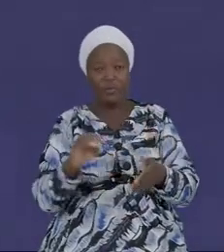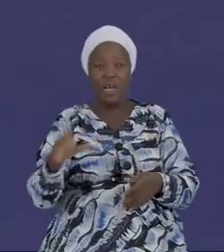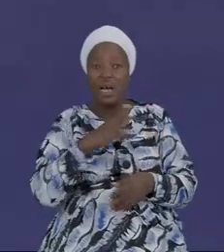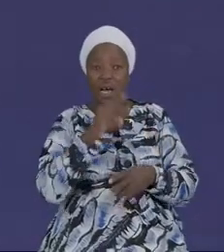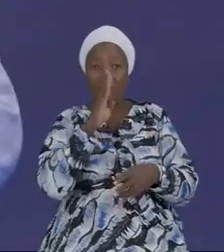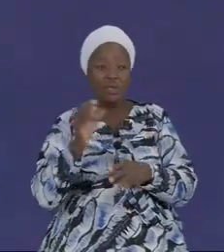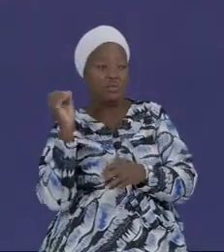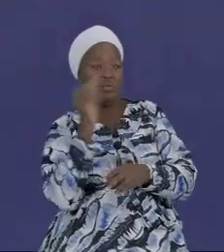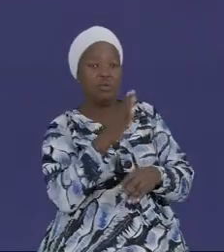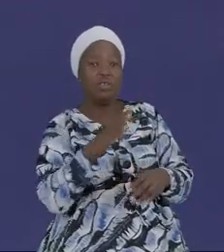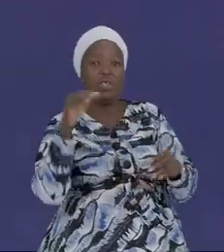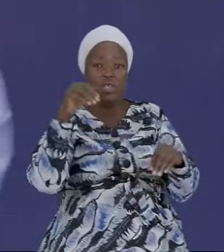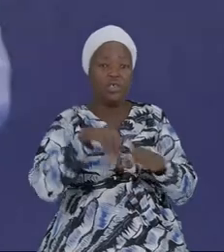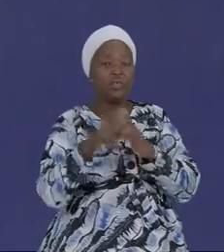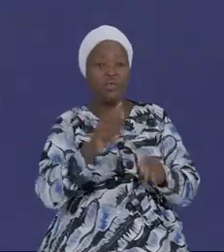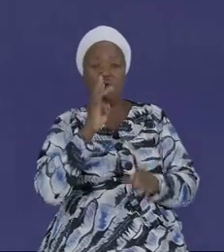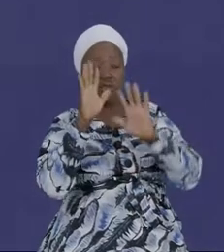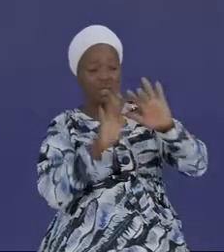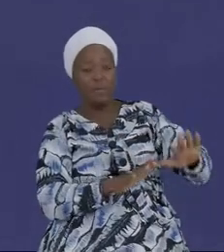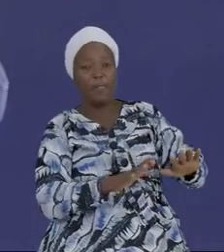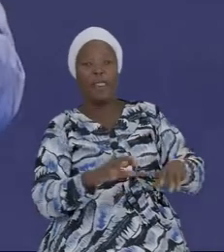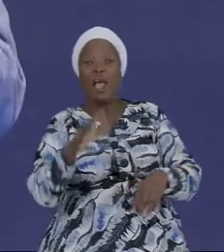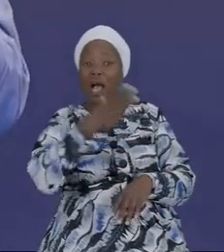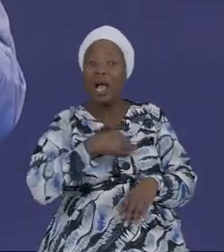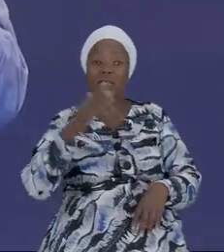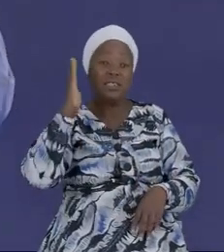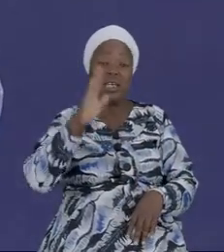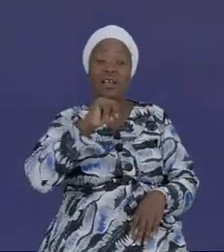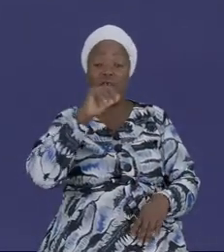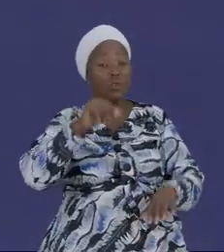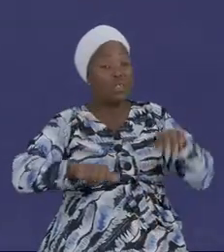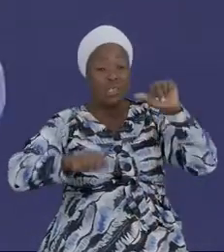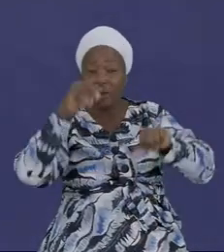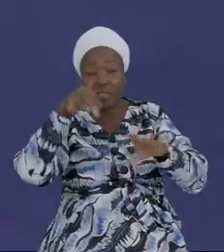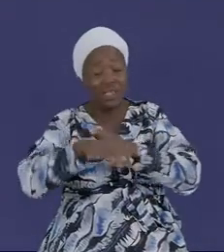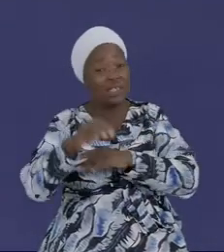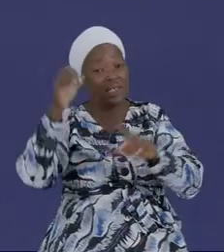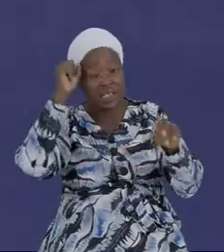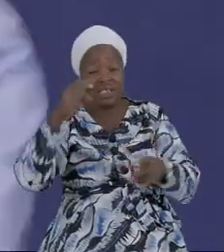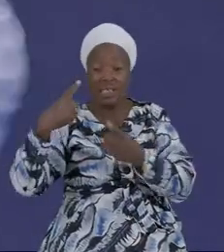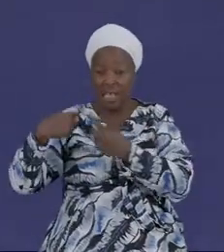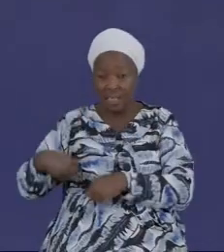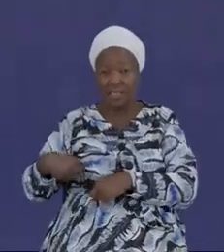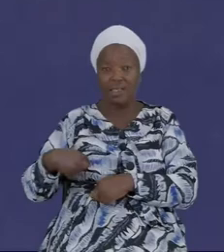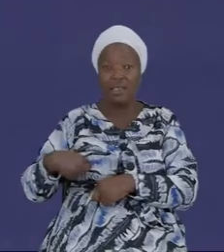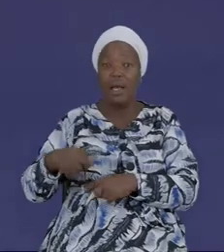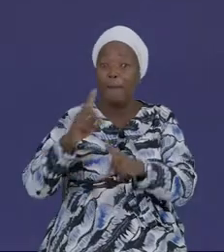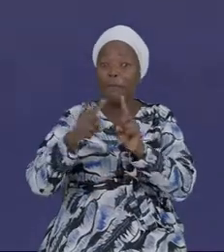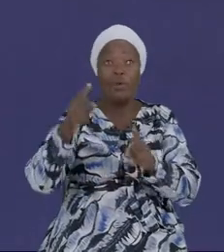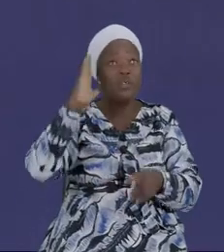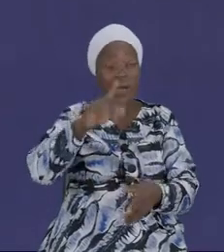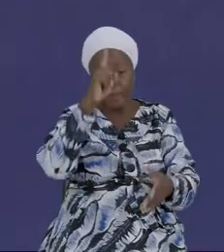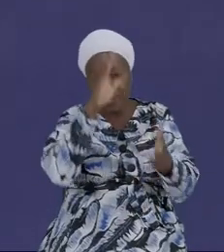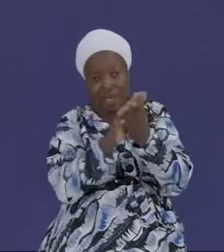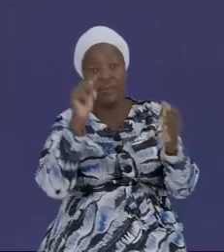be thou cast into the sea, and shall not doubt in his heart, but shall